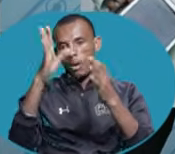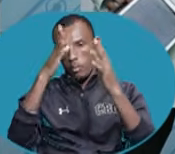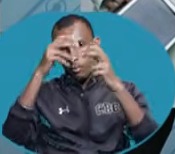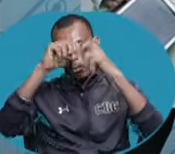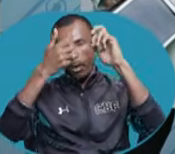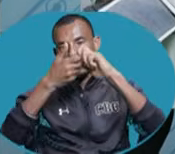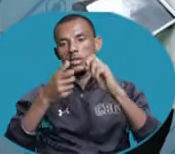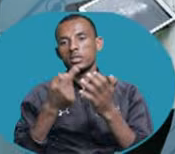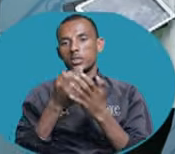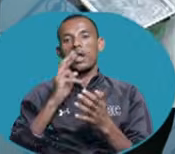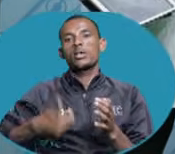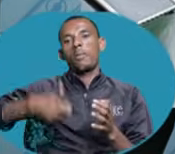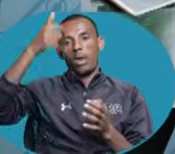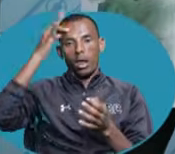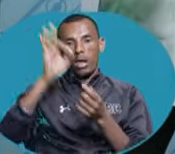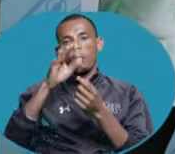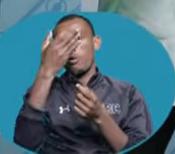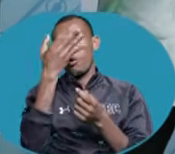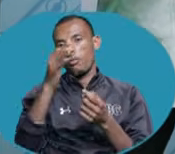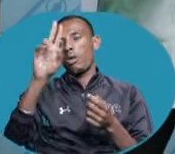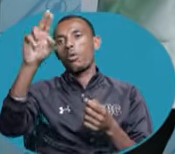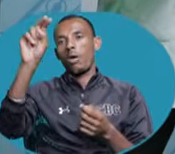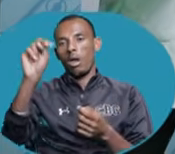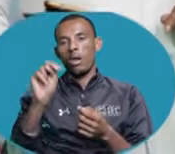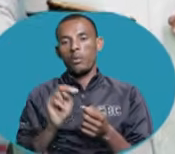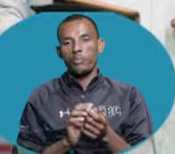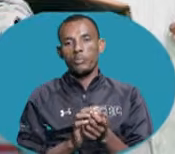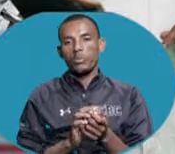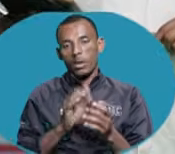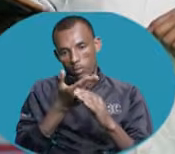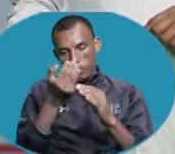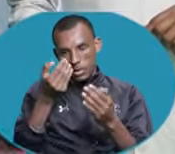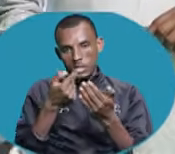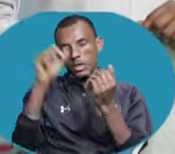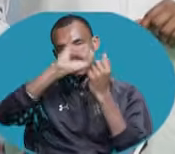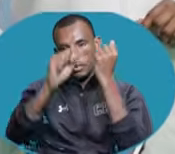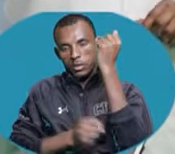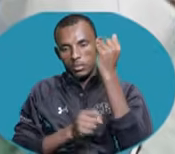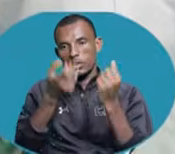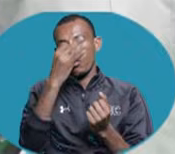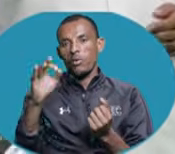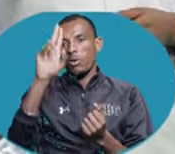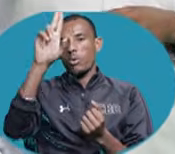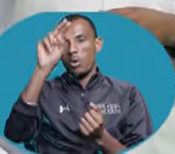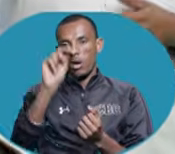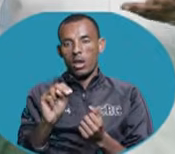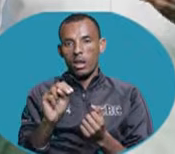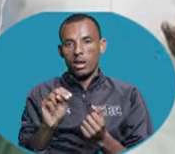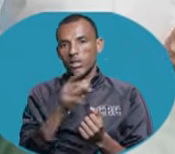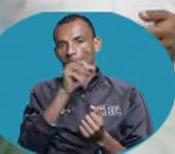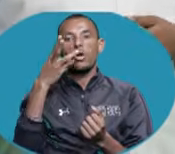of United Nations Organization, there was 5 conferences. The first conference, Tehran Conference on